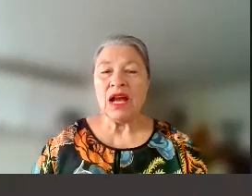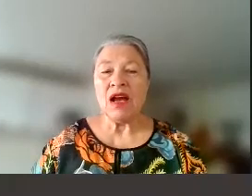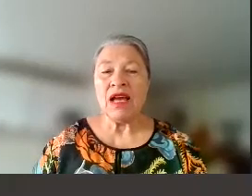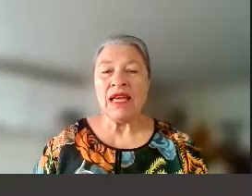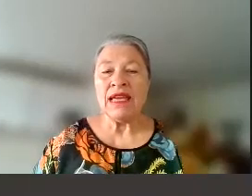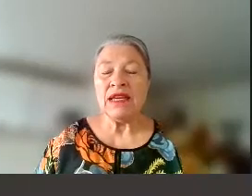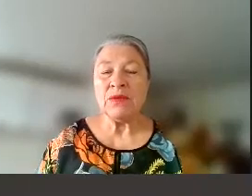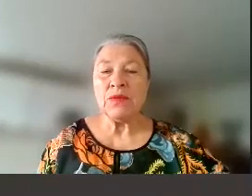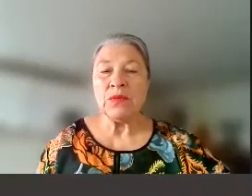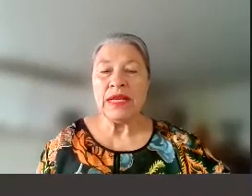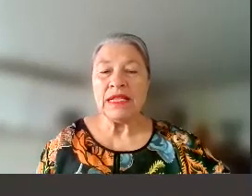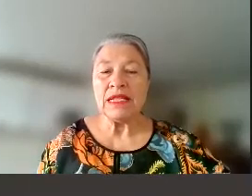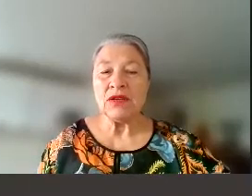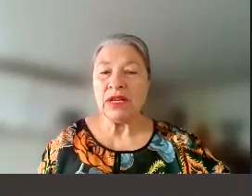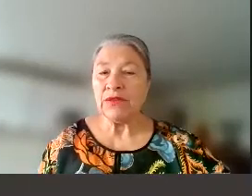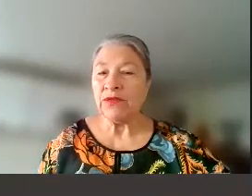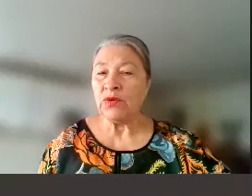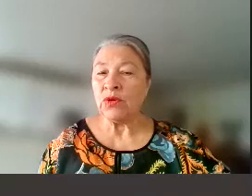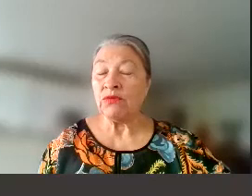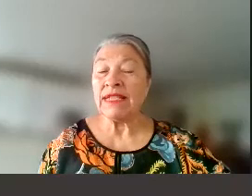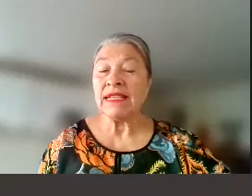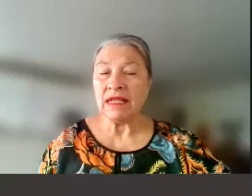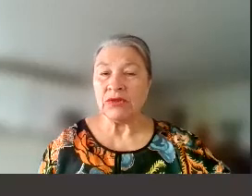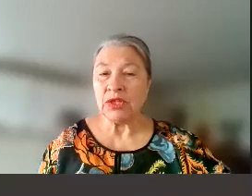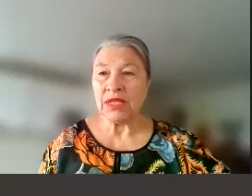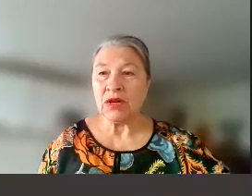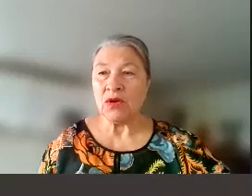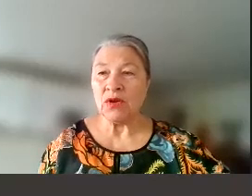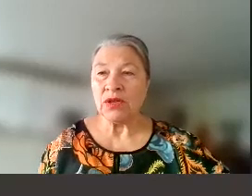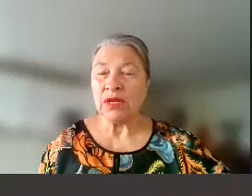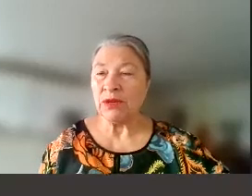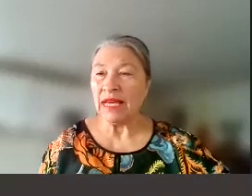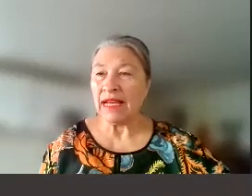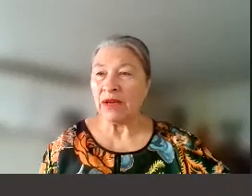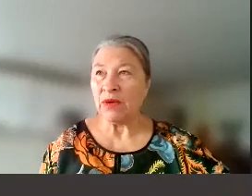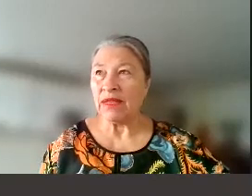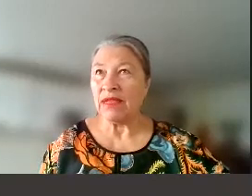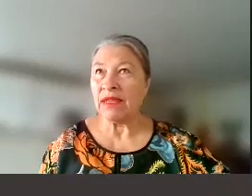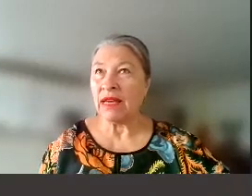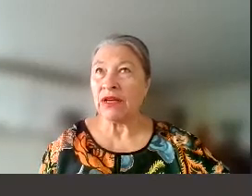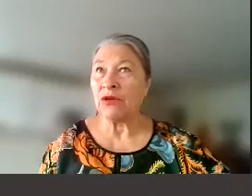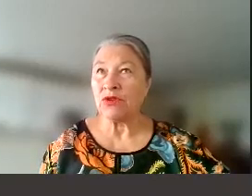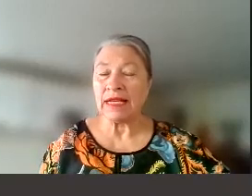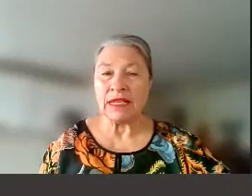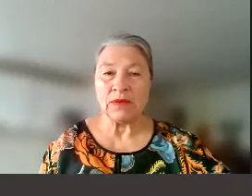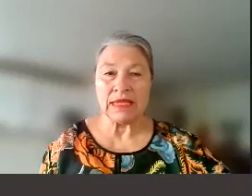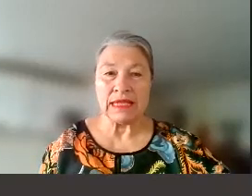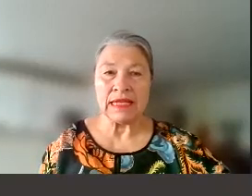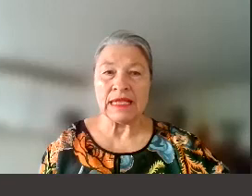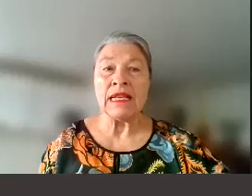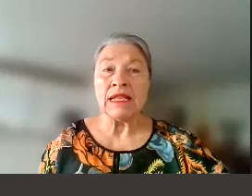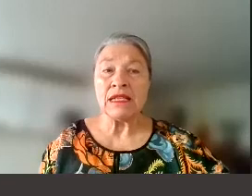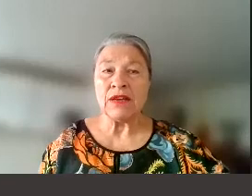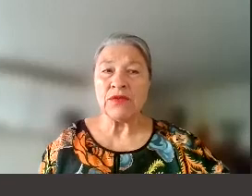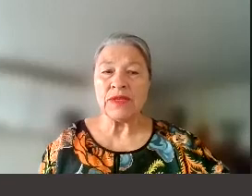So I went looking for recent literature on communicating with culturally and